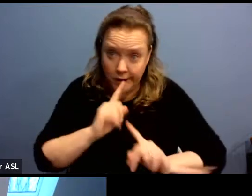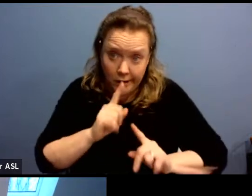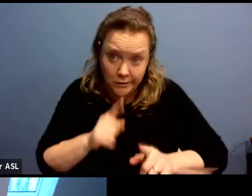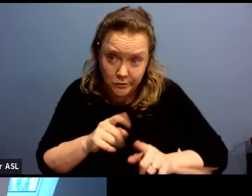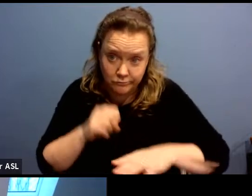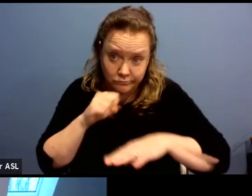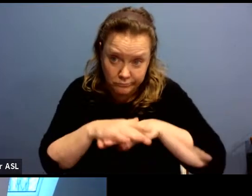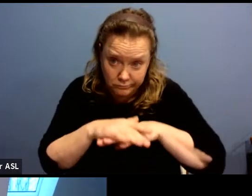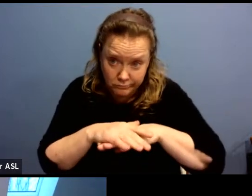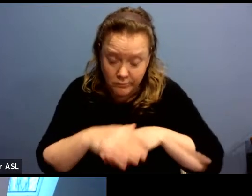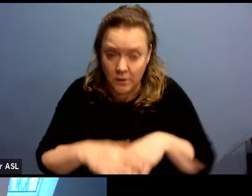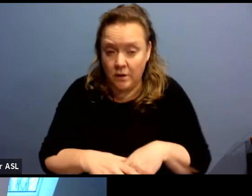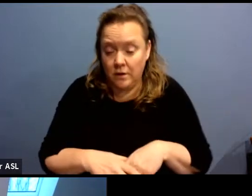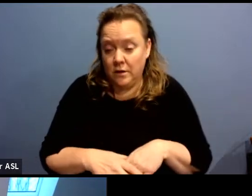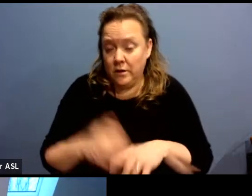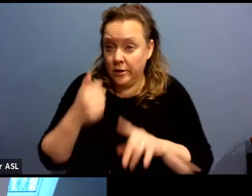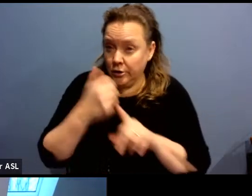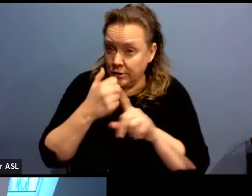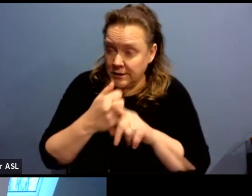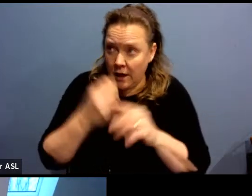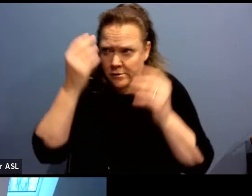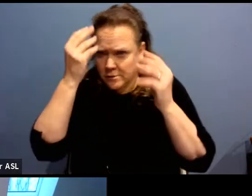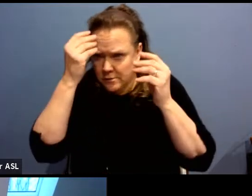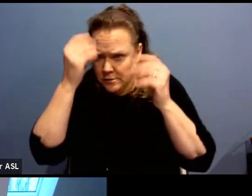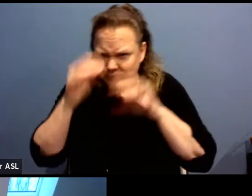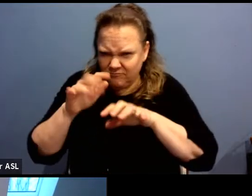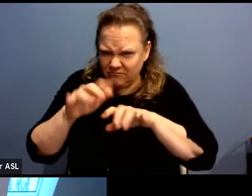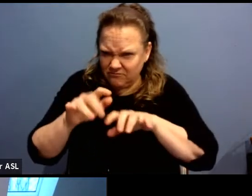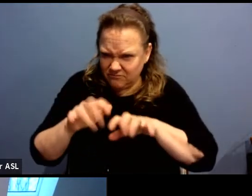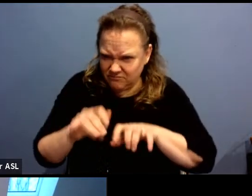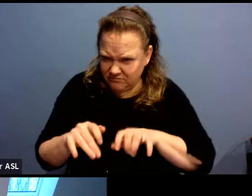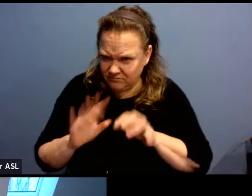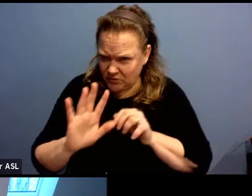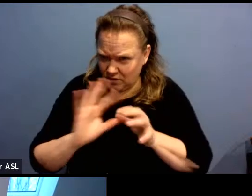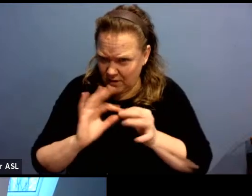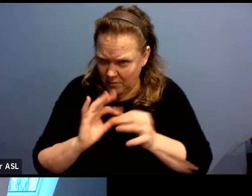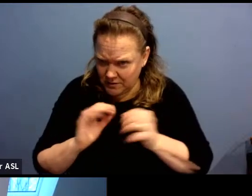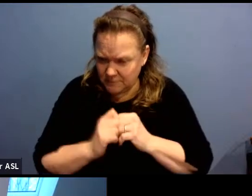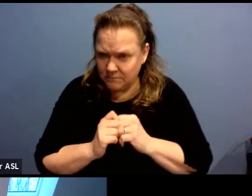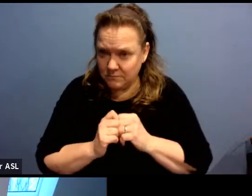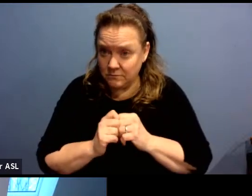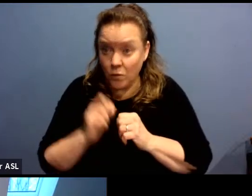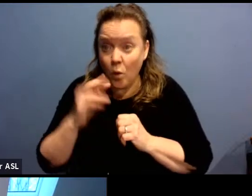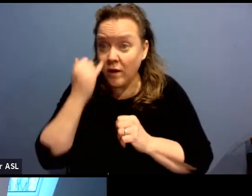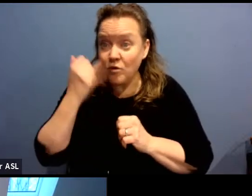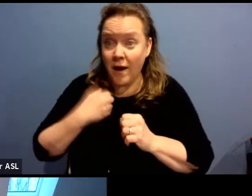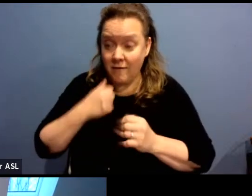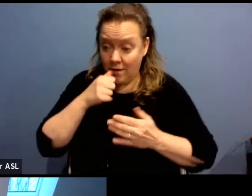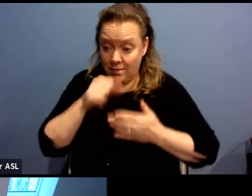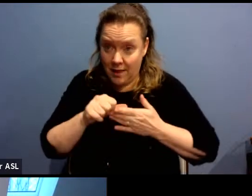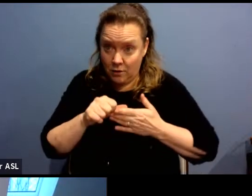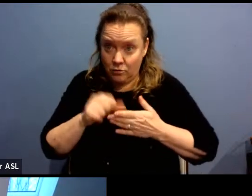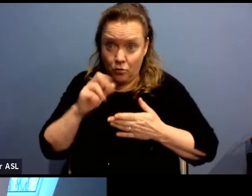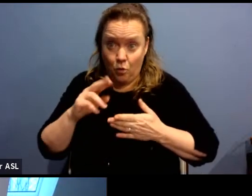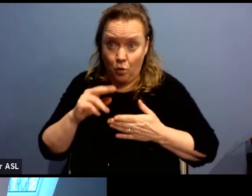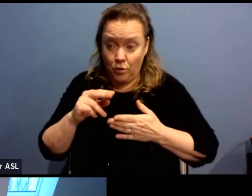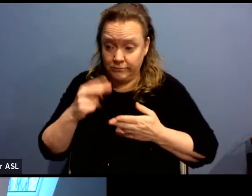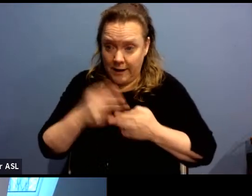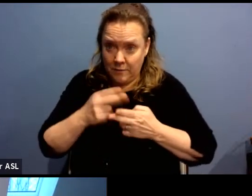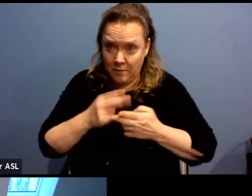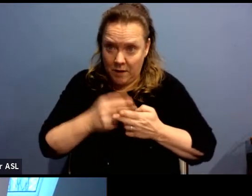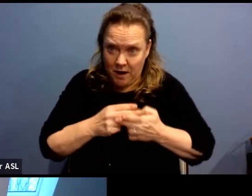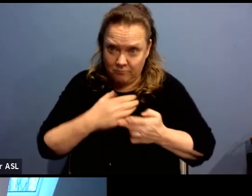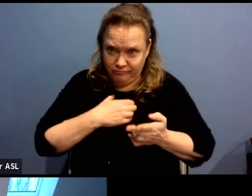free form comments, and last, upload a letter, petition, or other document. You can